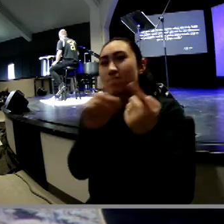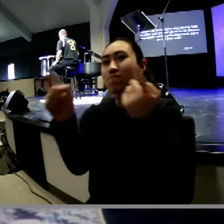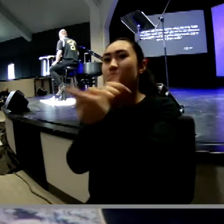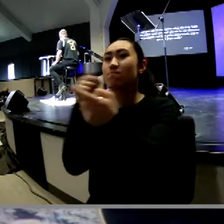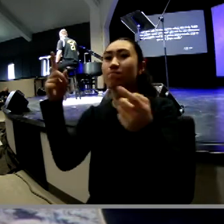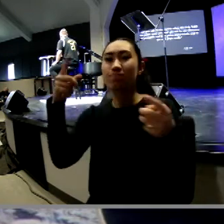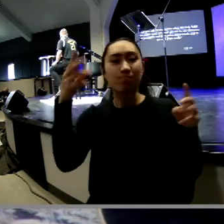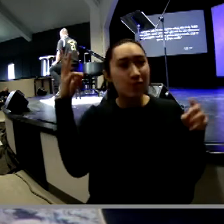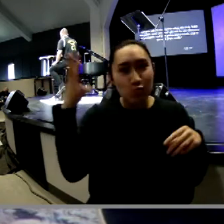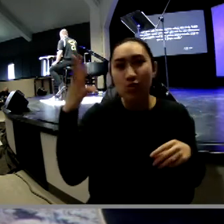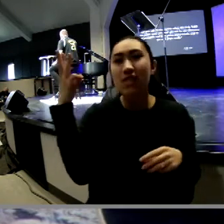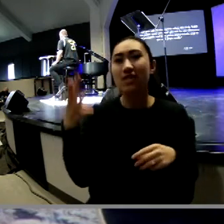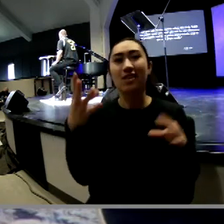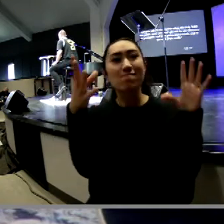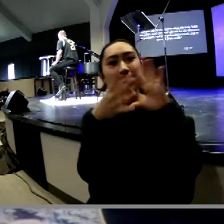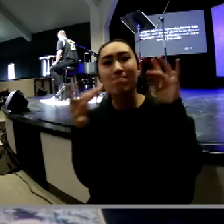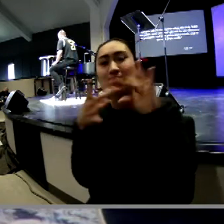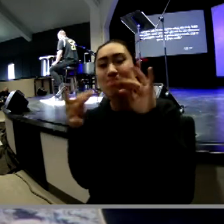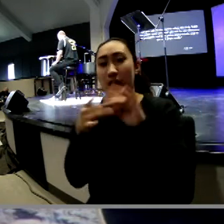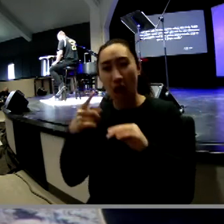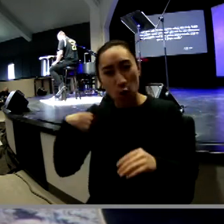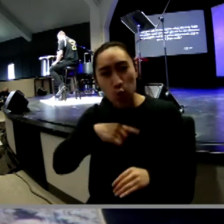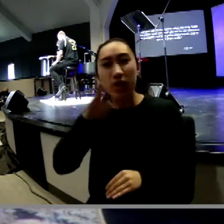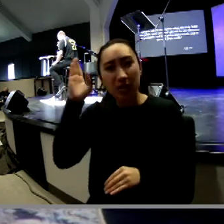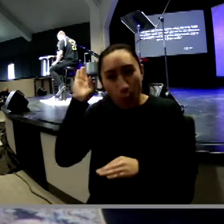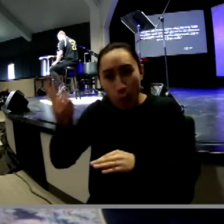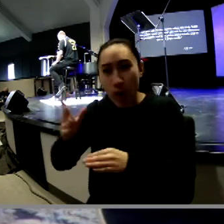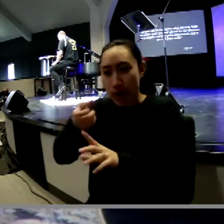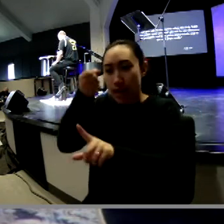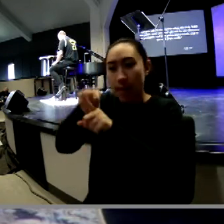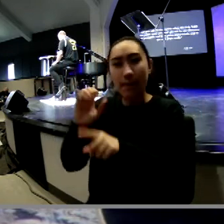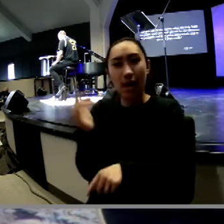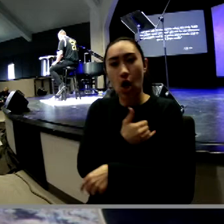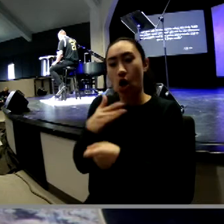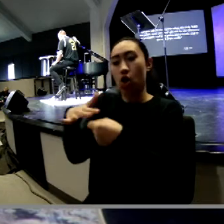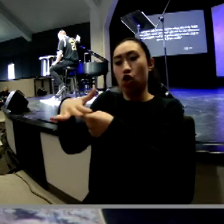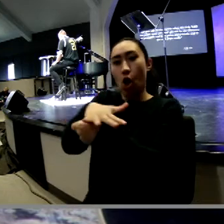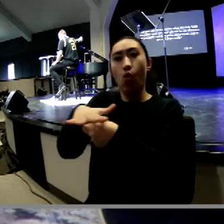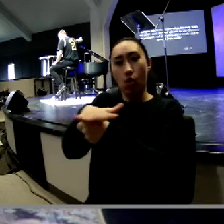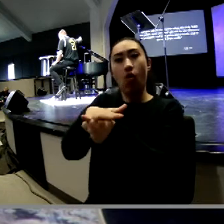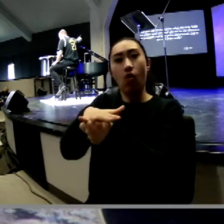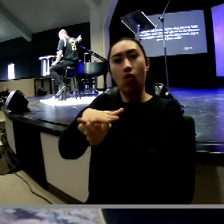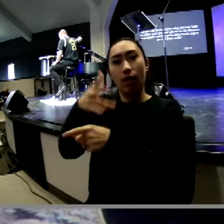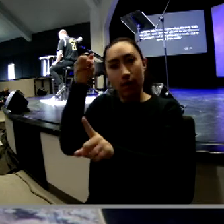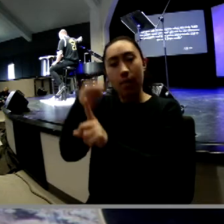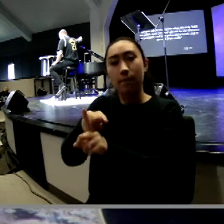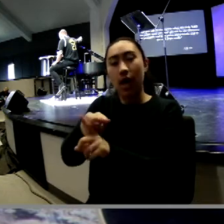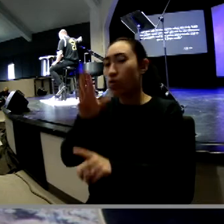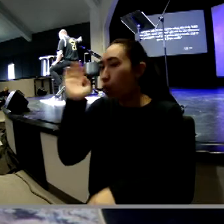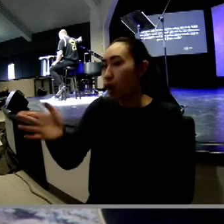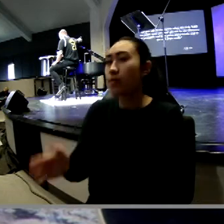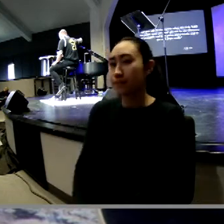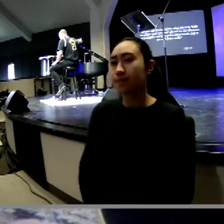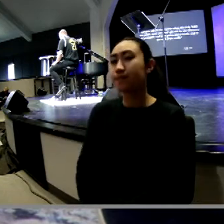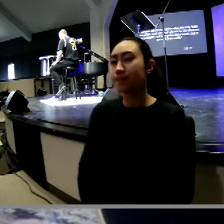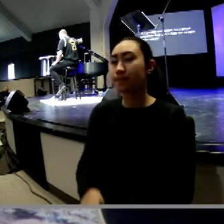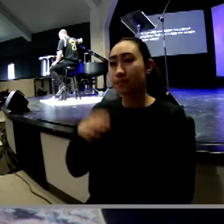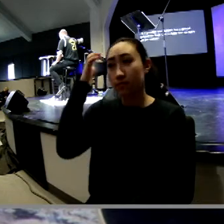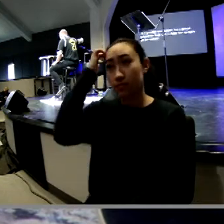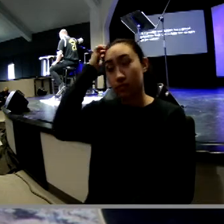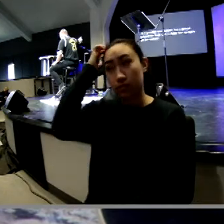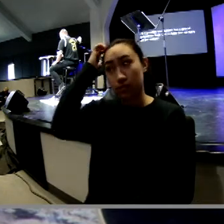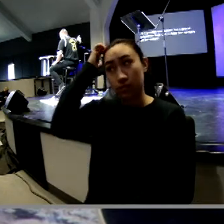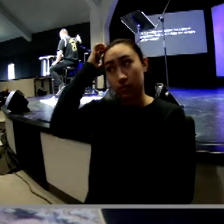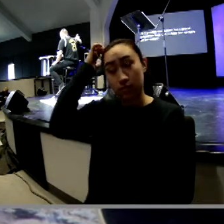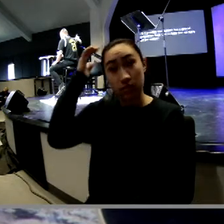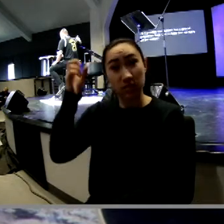go local. Local impact of a kingdom vision. I have a couple questions. Is it possible that Summit has a